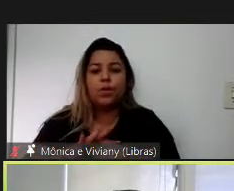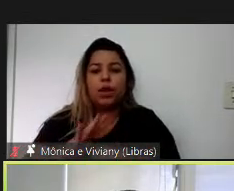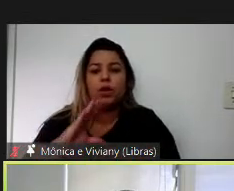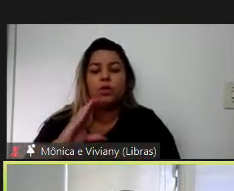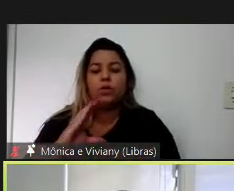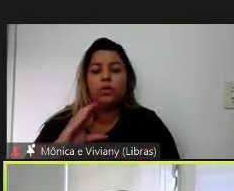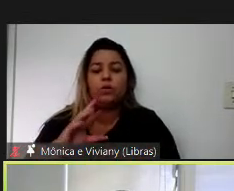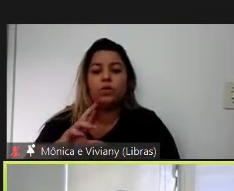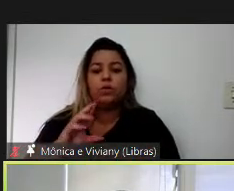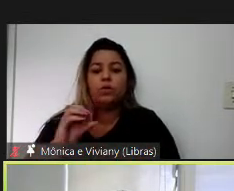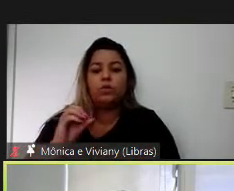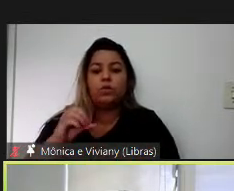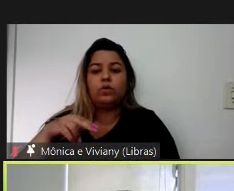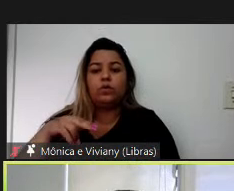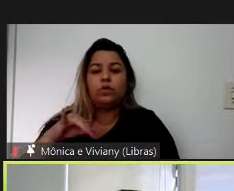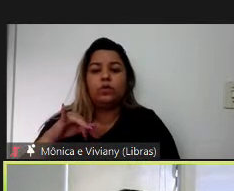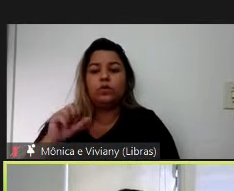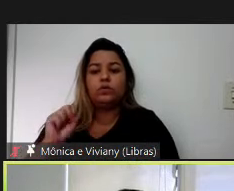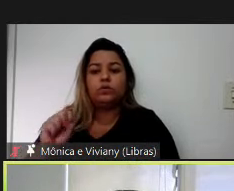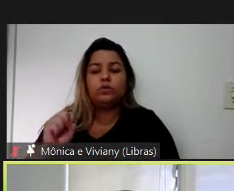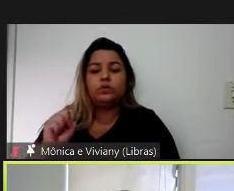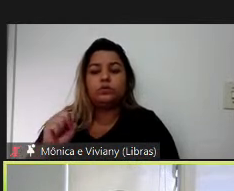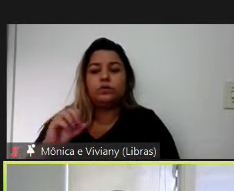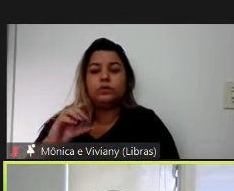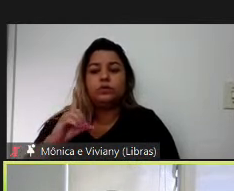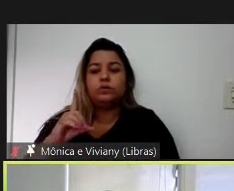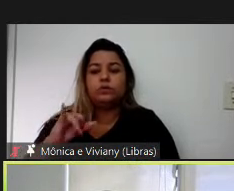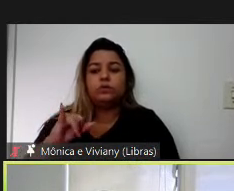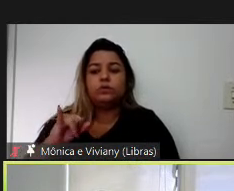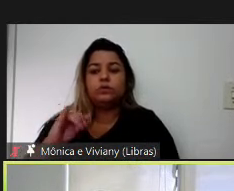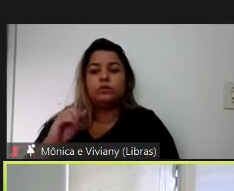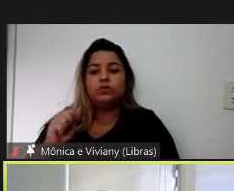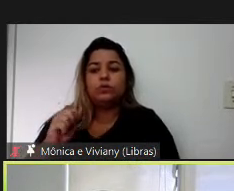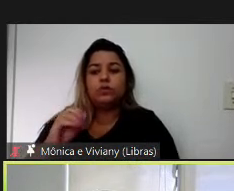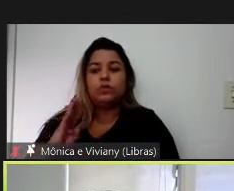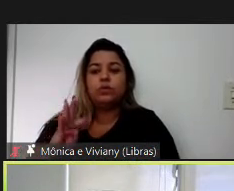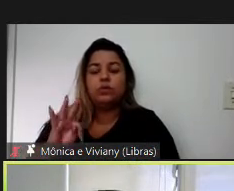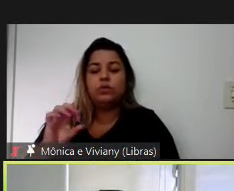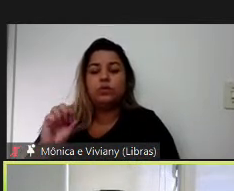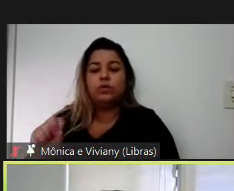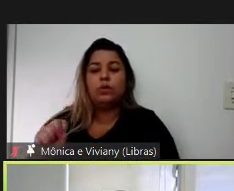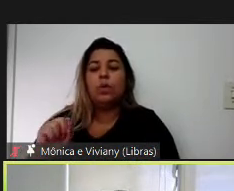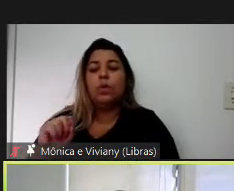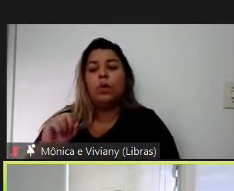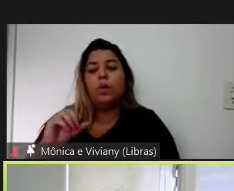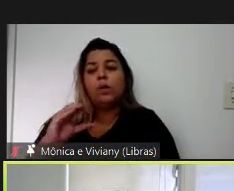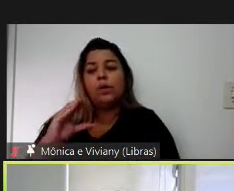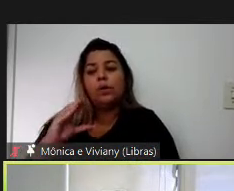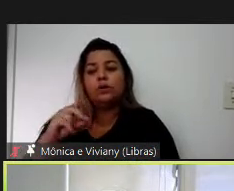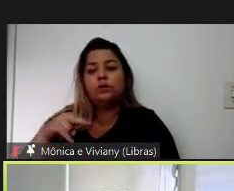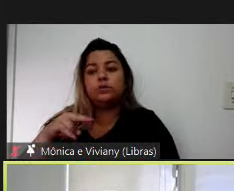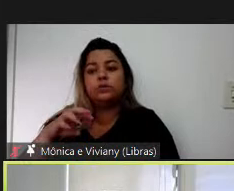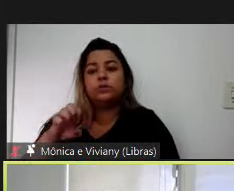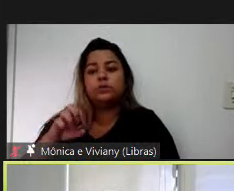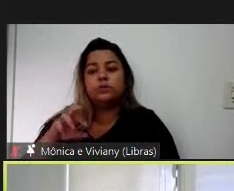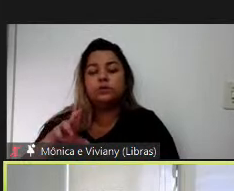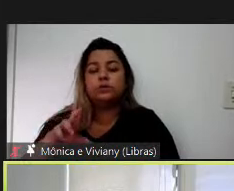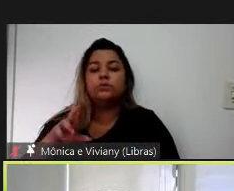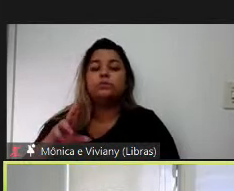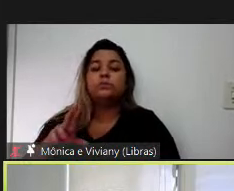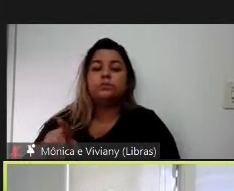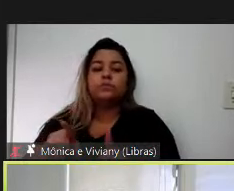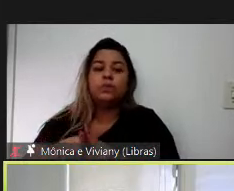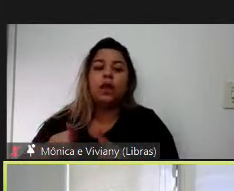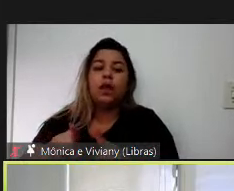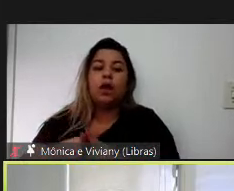of chronic diseases like diabetes and hypertension. Obviously that cancer also, you can go to the